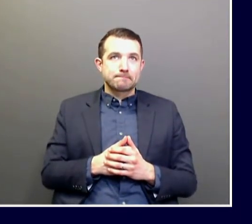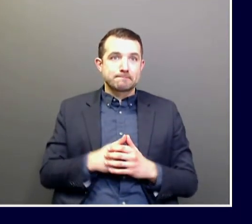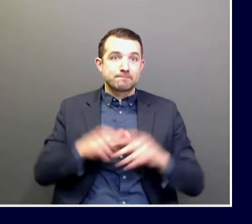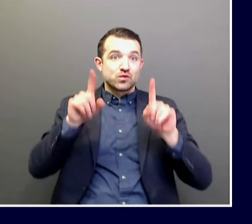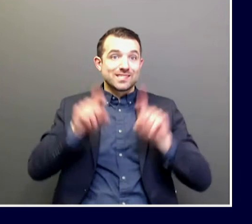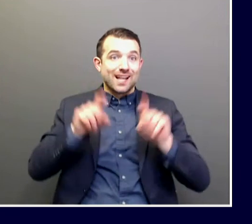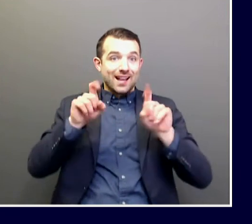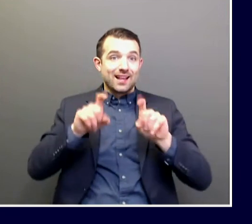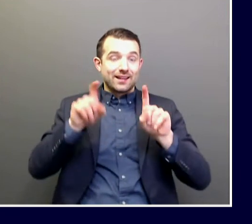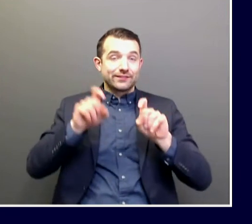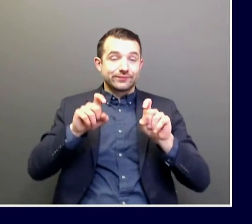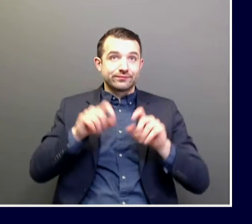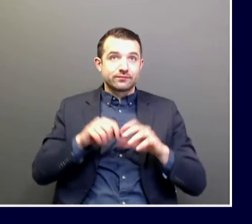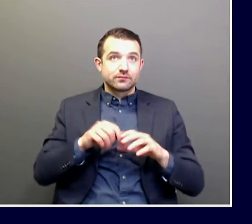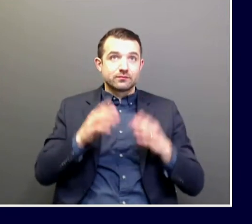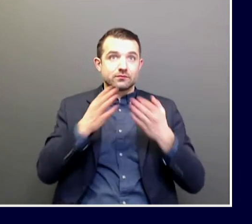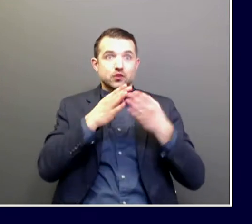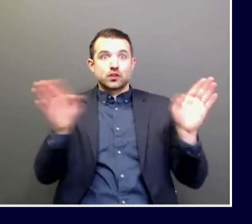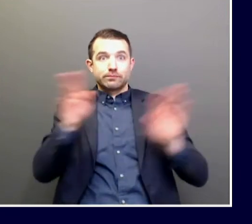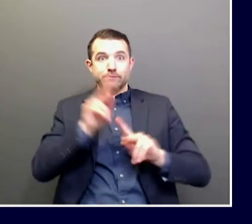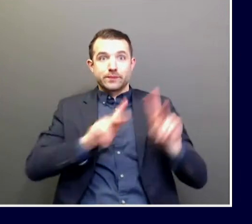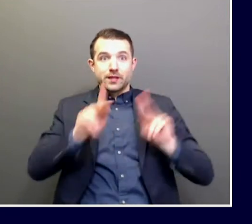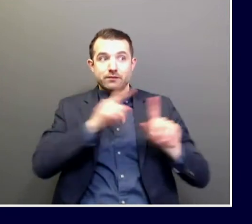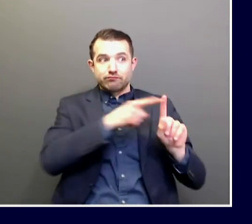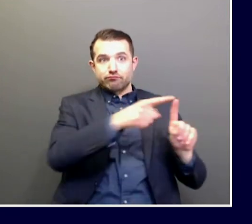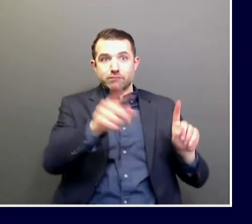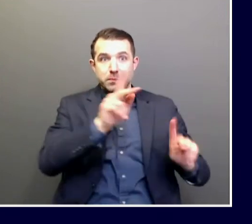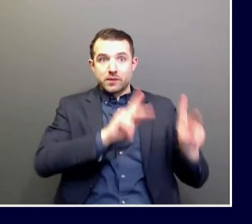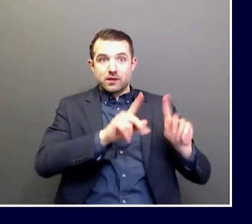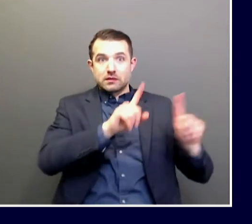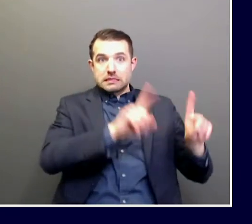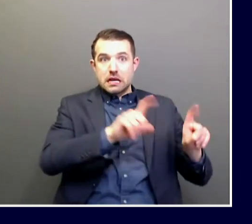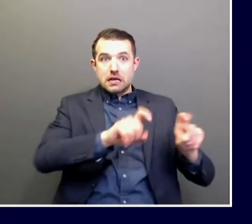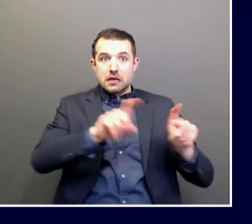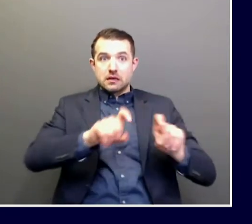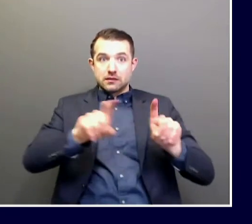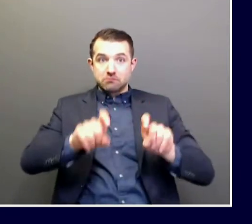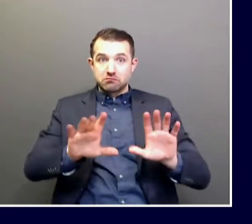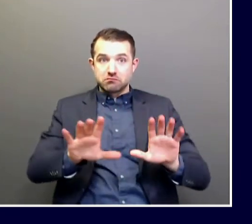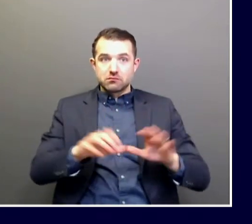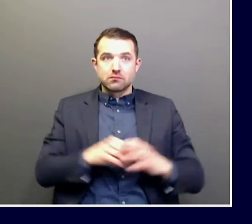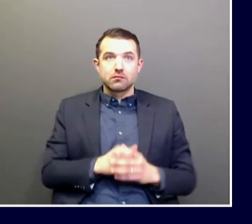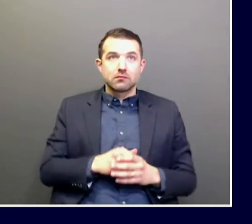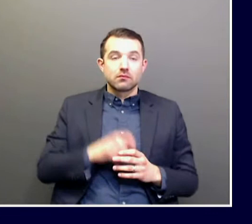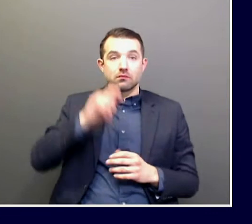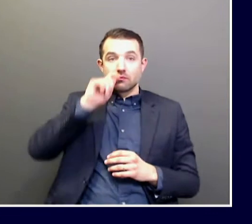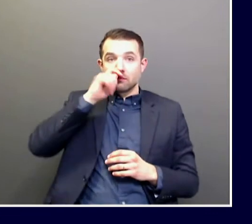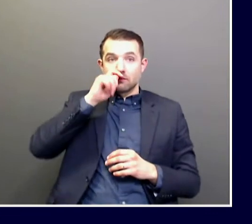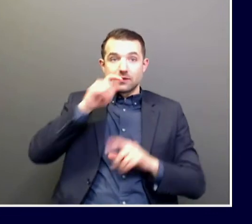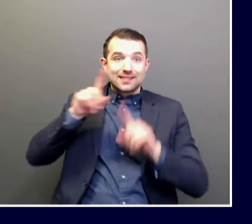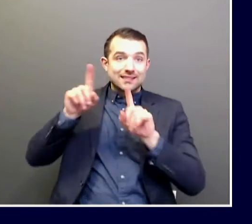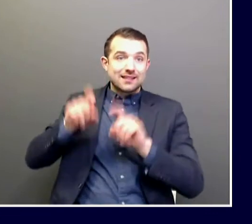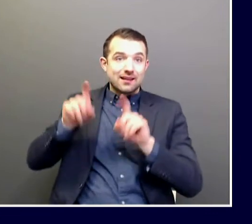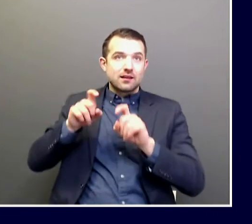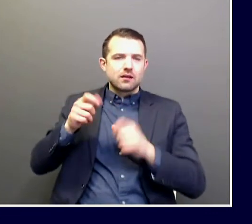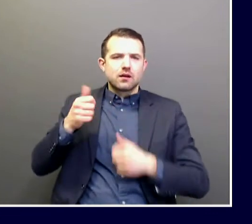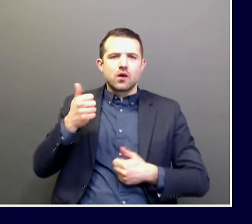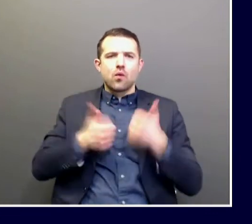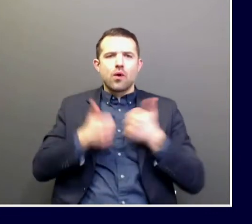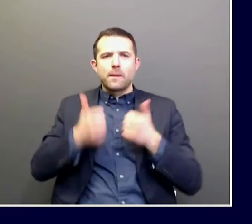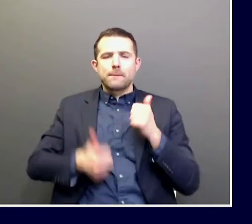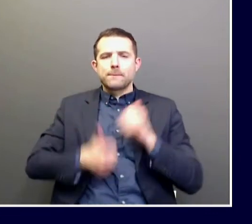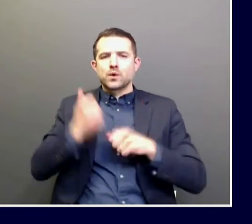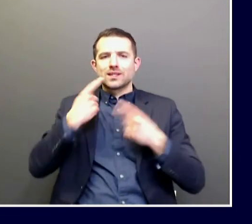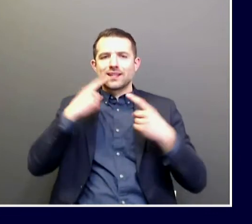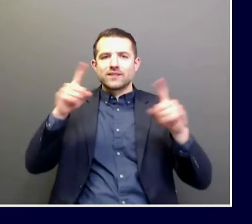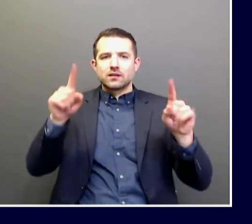population rather than people getting tested, you feel that this testing method could be the most effective way for communities to measure infection